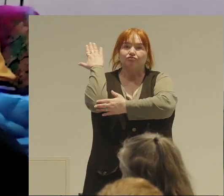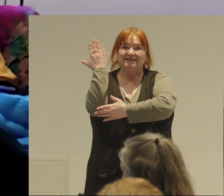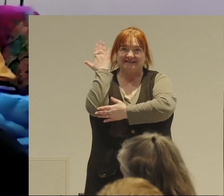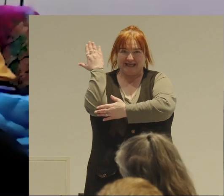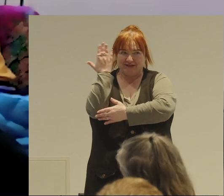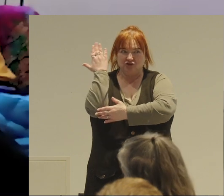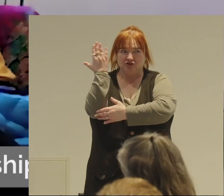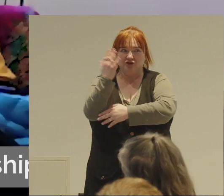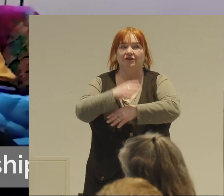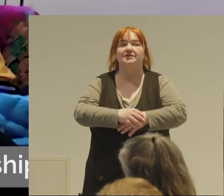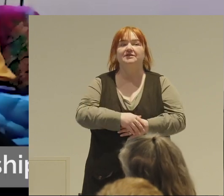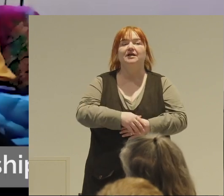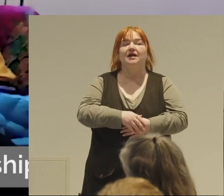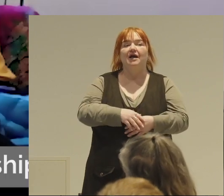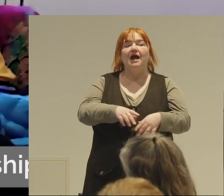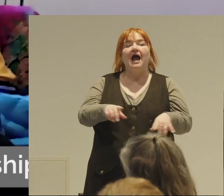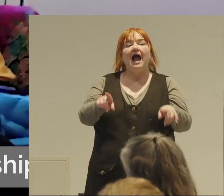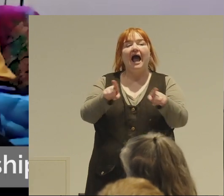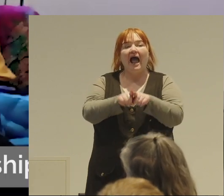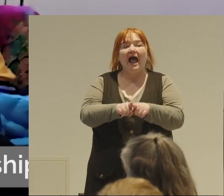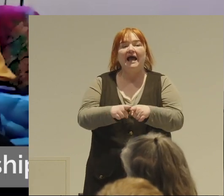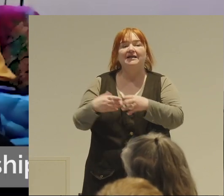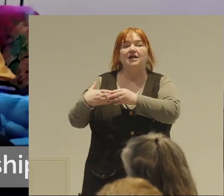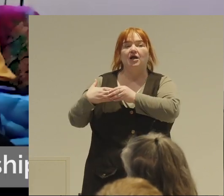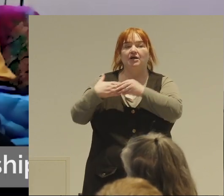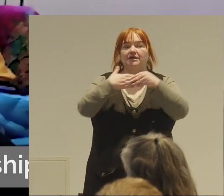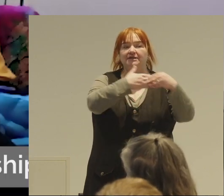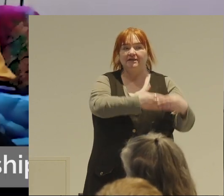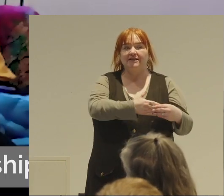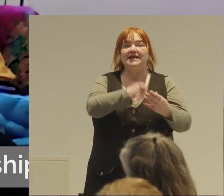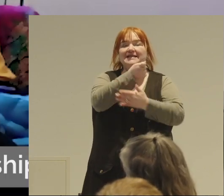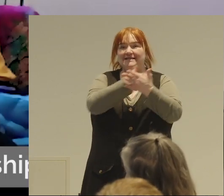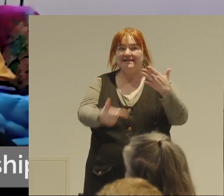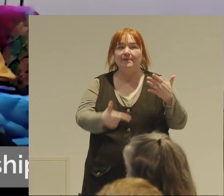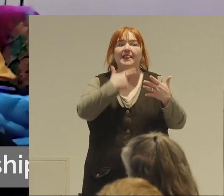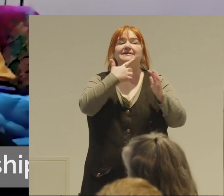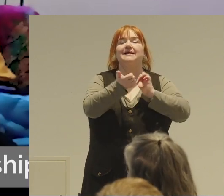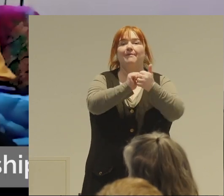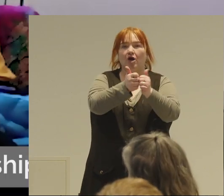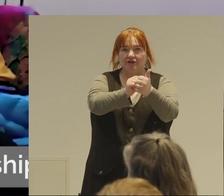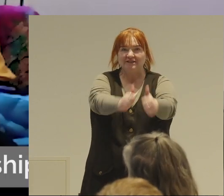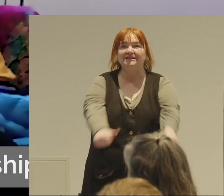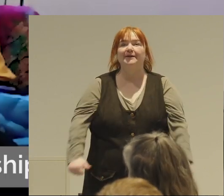presentation at the Learning Disability Partner